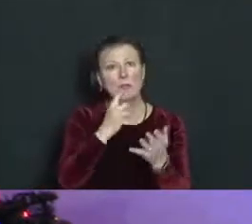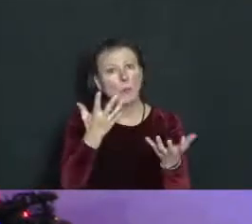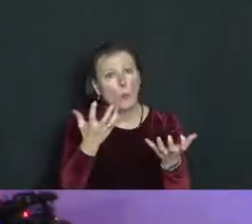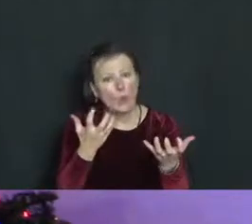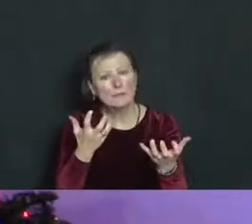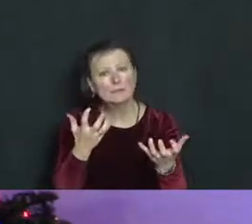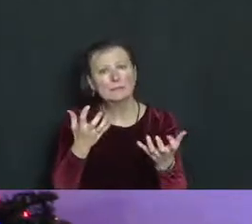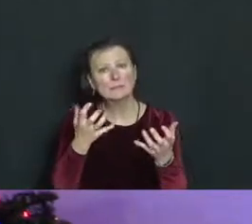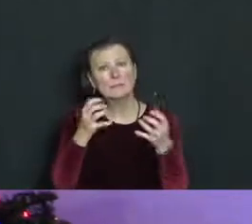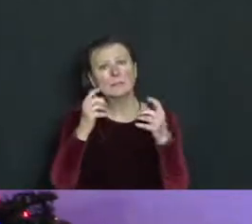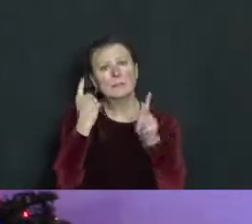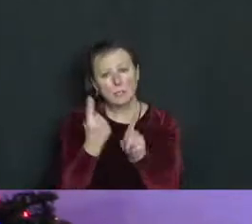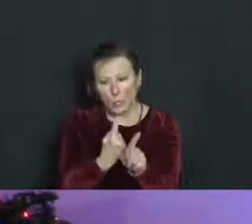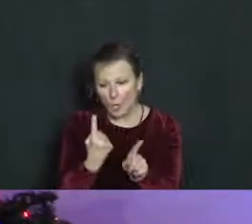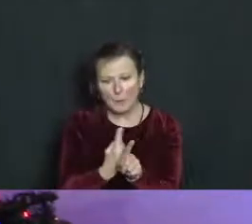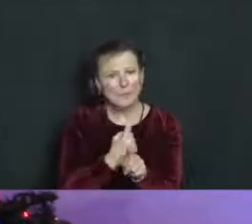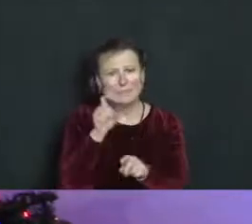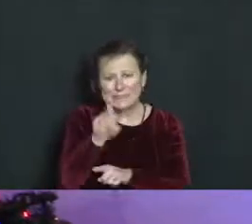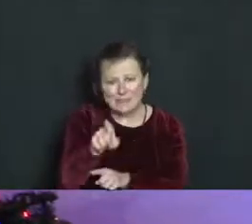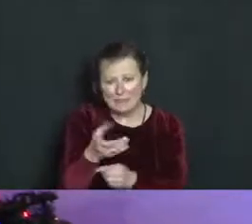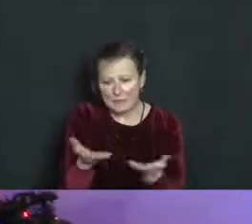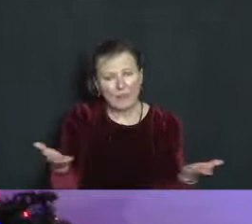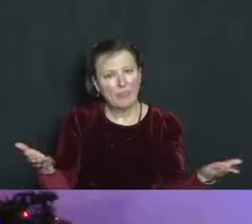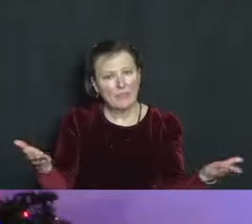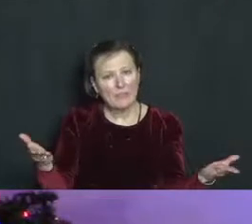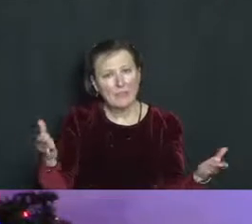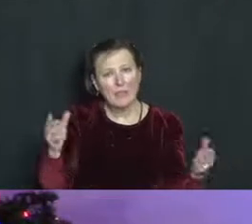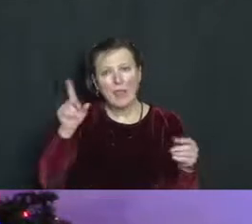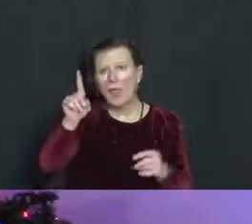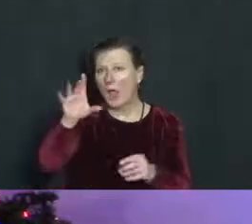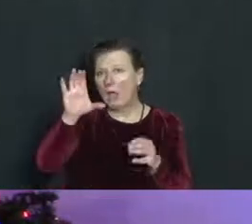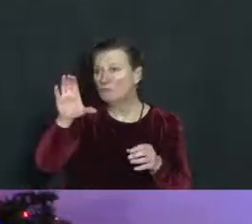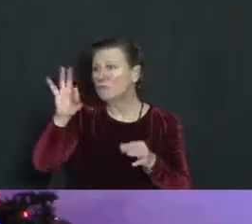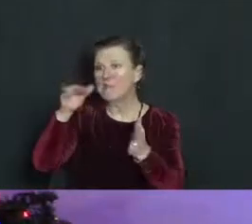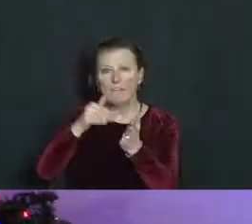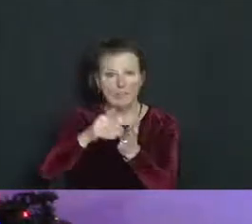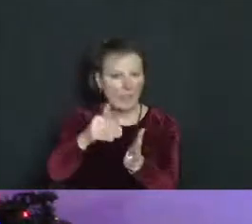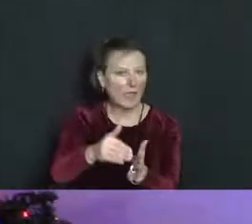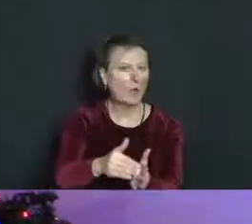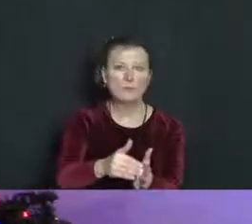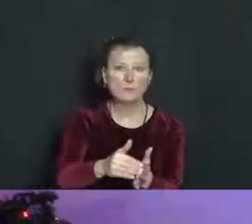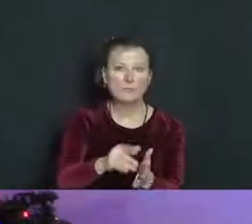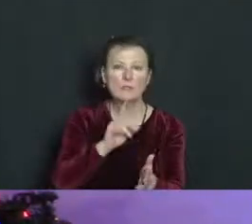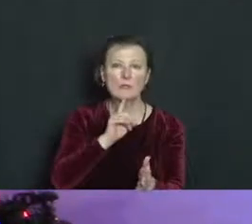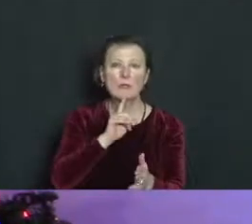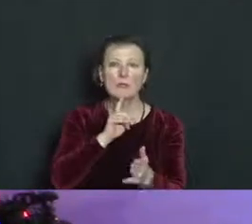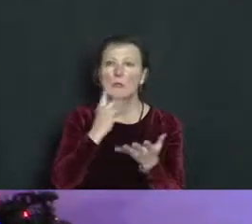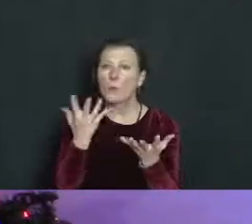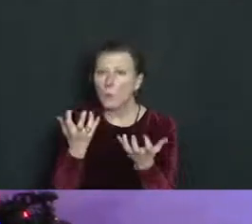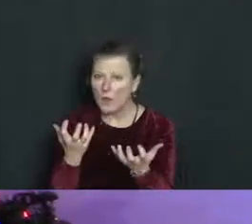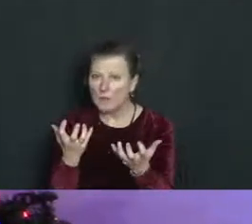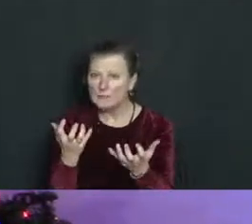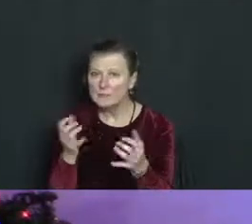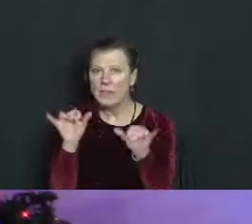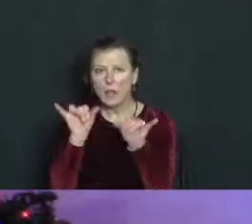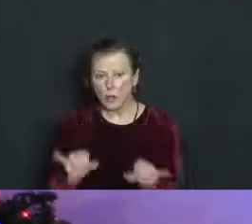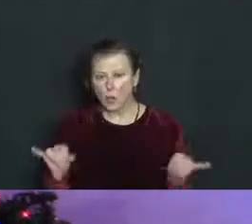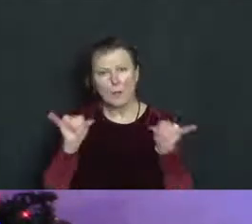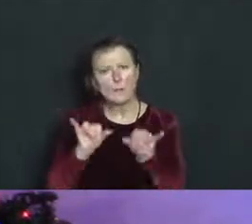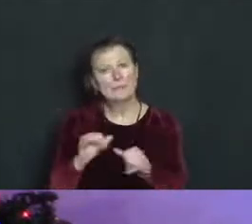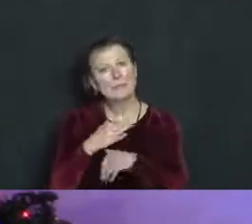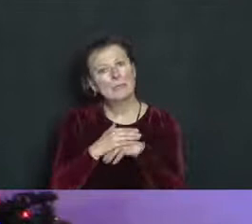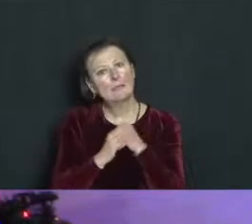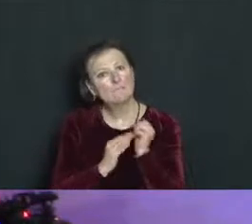of common necessaries. Hundreds of thousands are in want of common